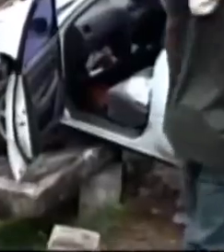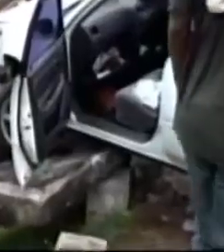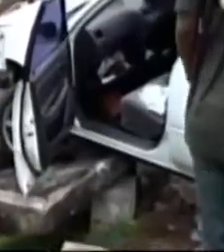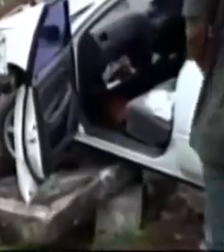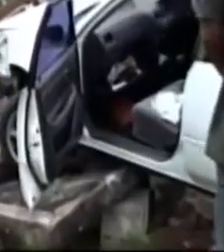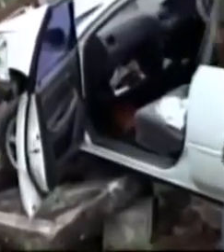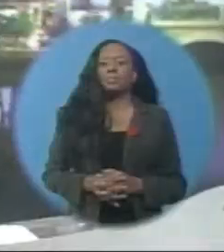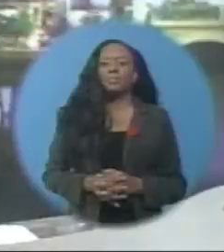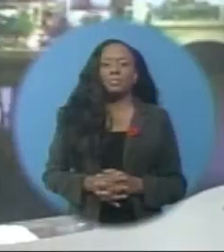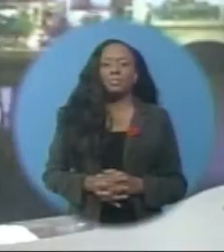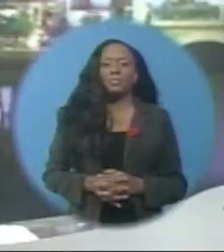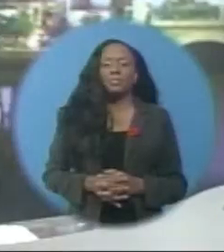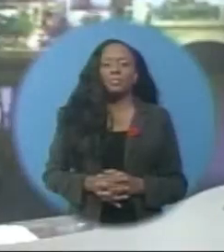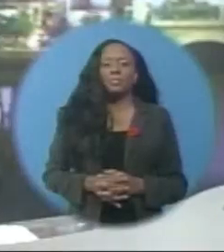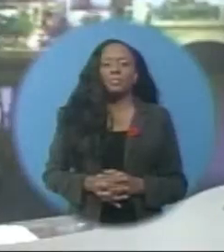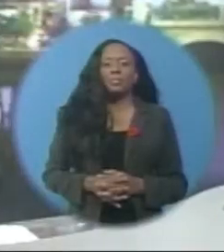shed.